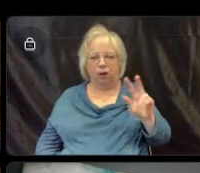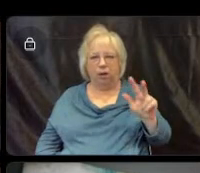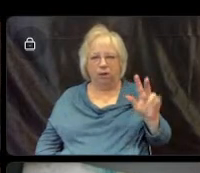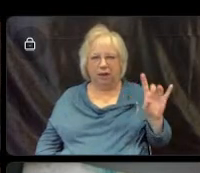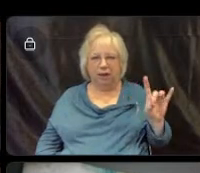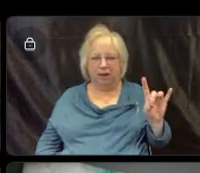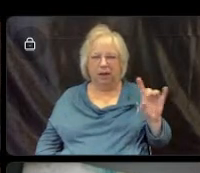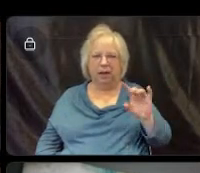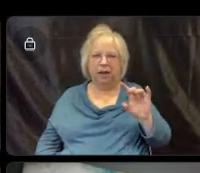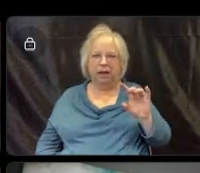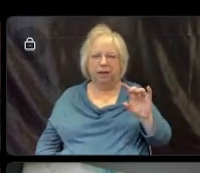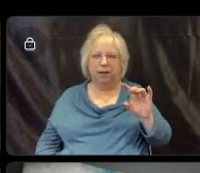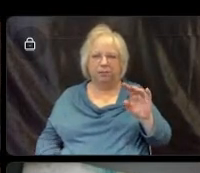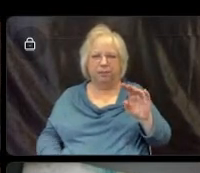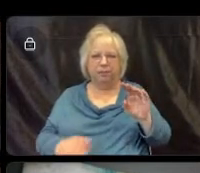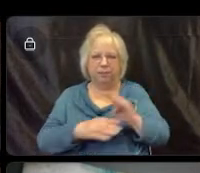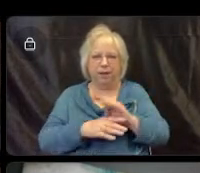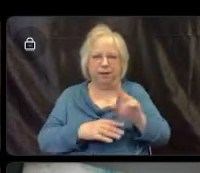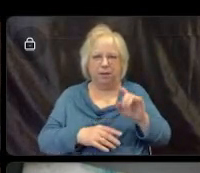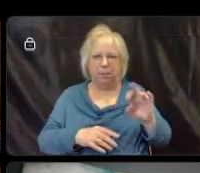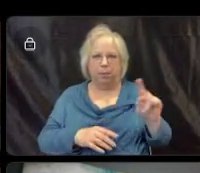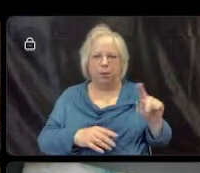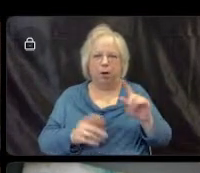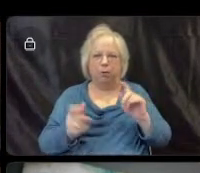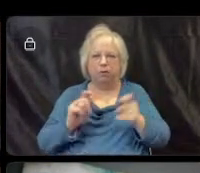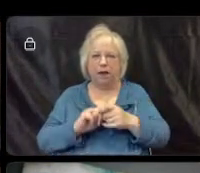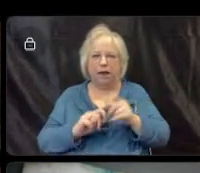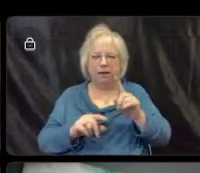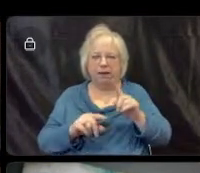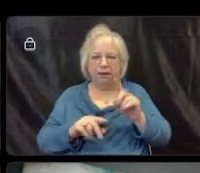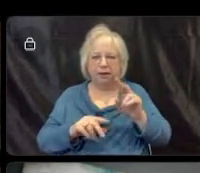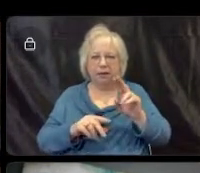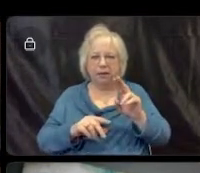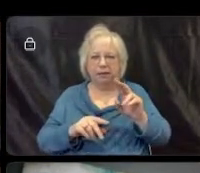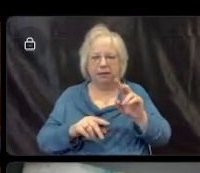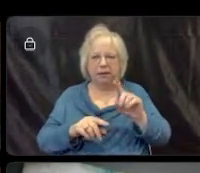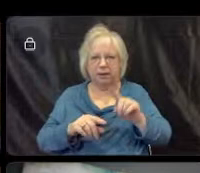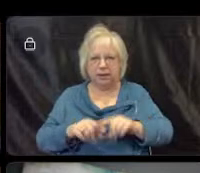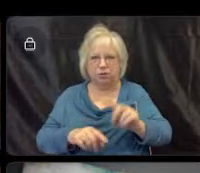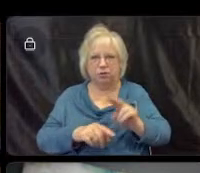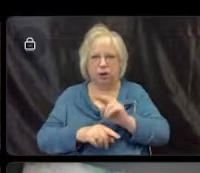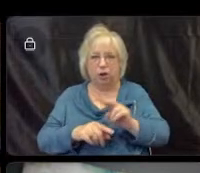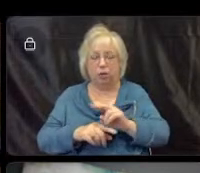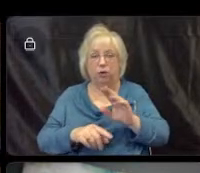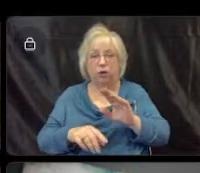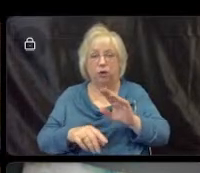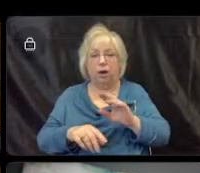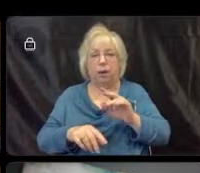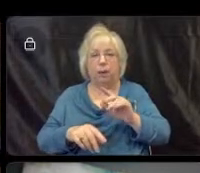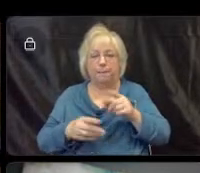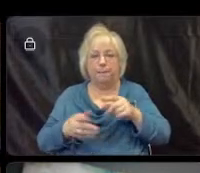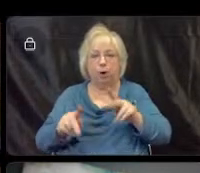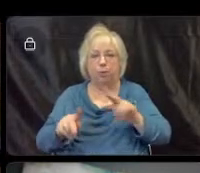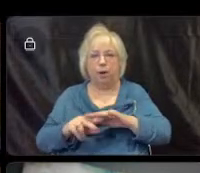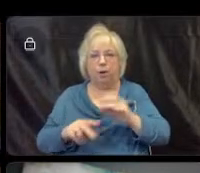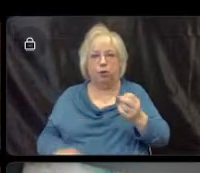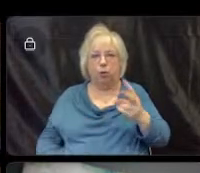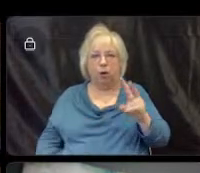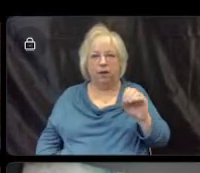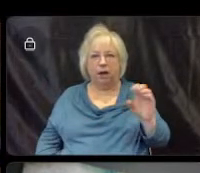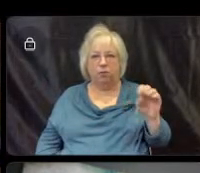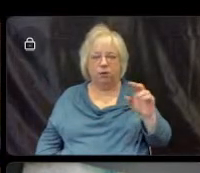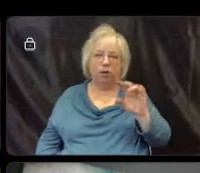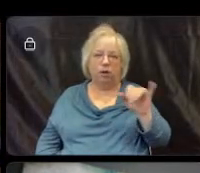Z4243D, I-630 Business Park LLC, revised conditional use permit, 1200 John Barrow Road. Staff recommends approval of the